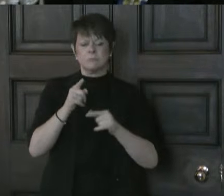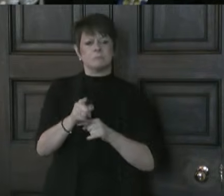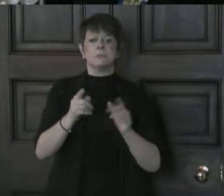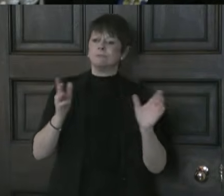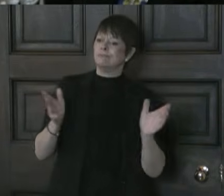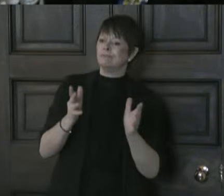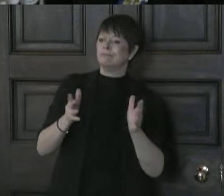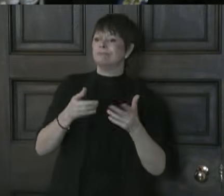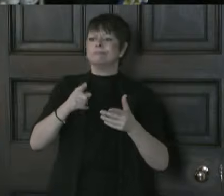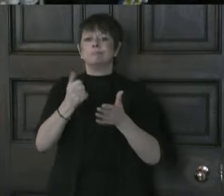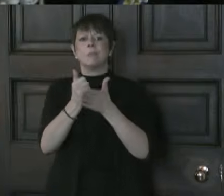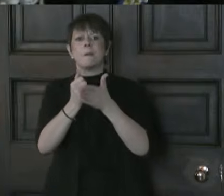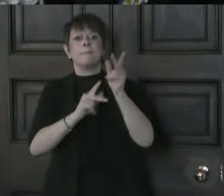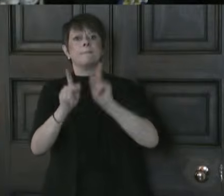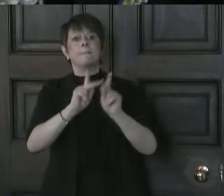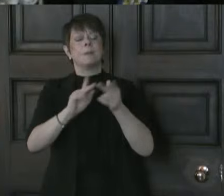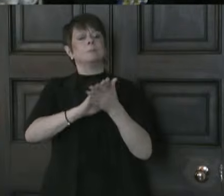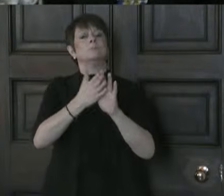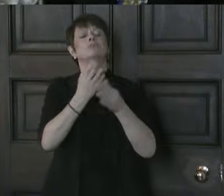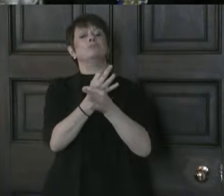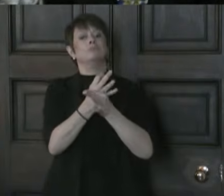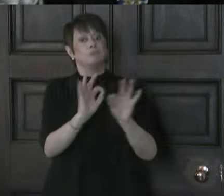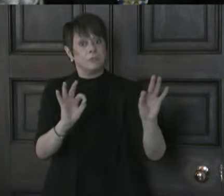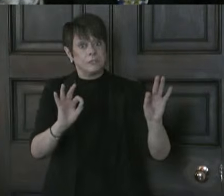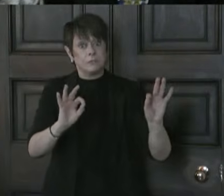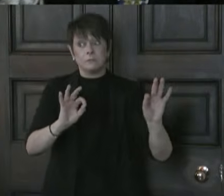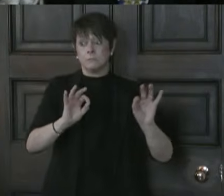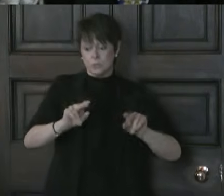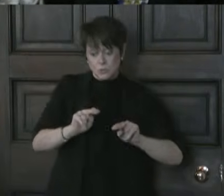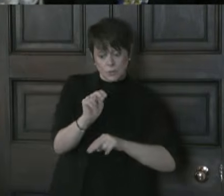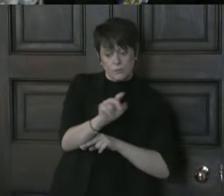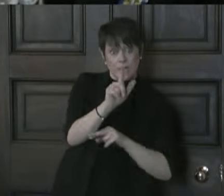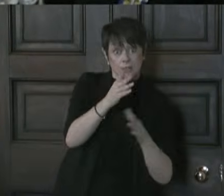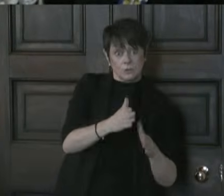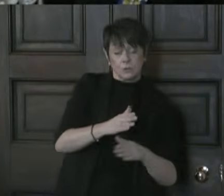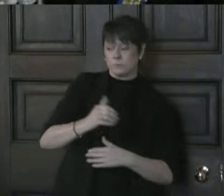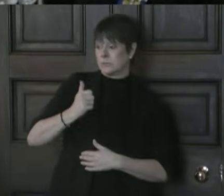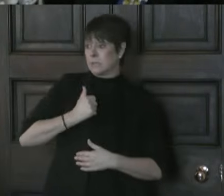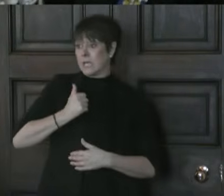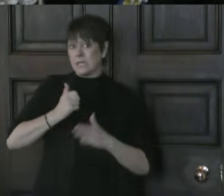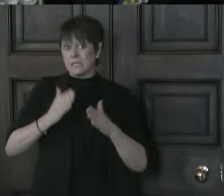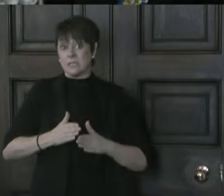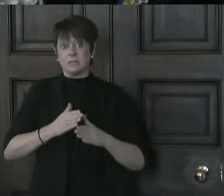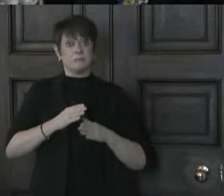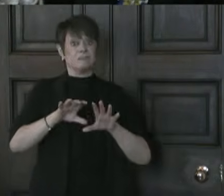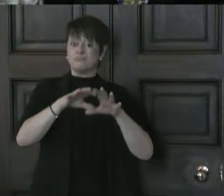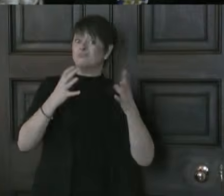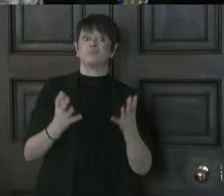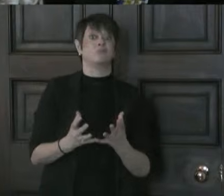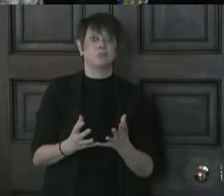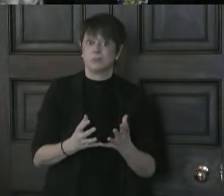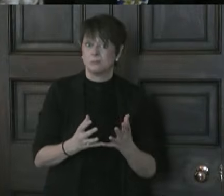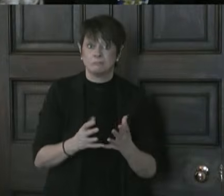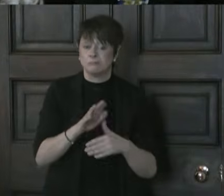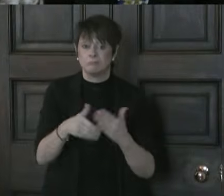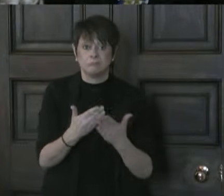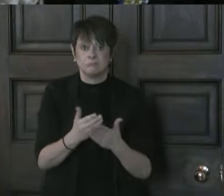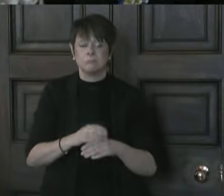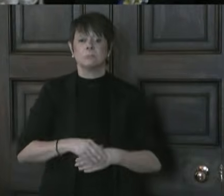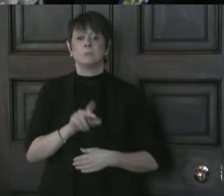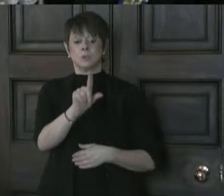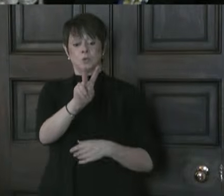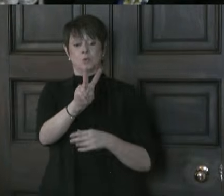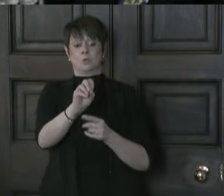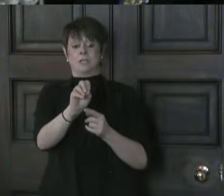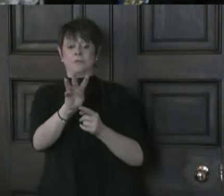by Newfoundlanders and Labradorians, Canadians, and people around the world. In 2004, Major Pretty